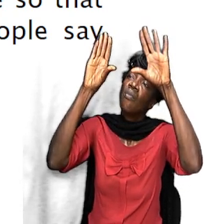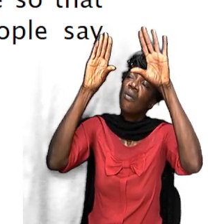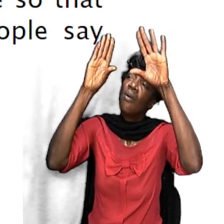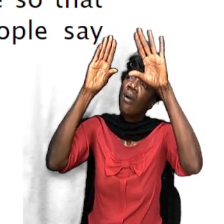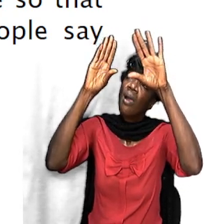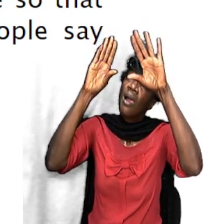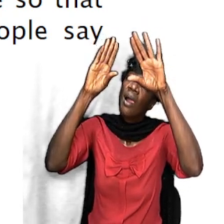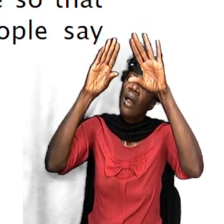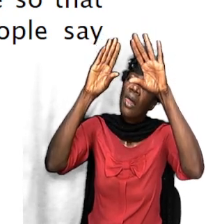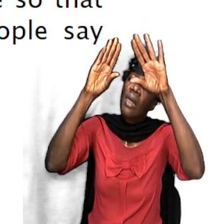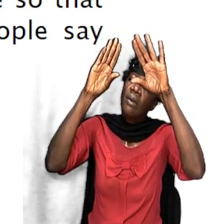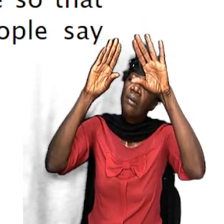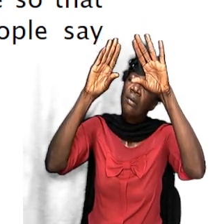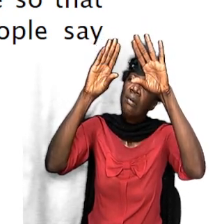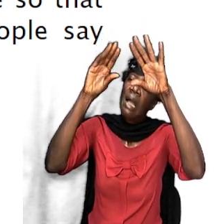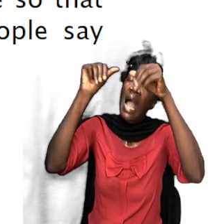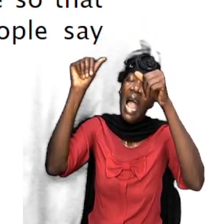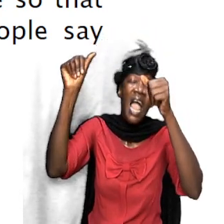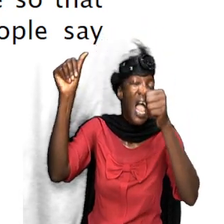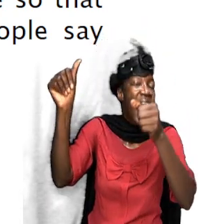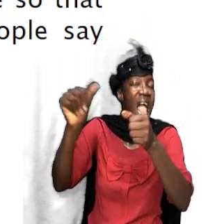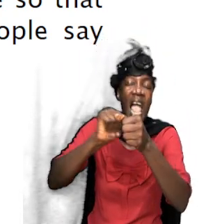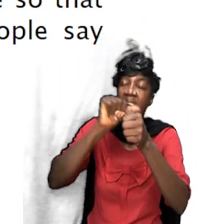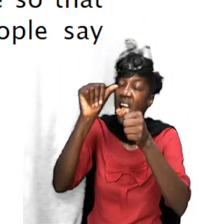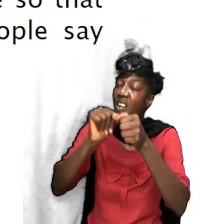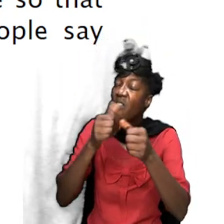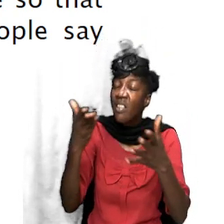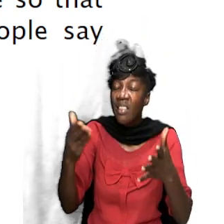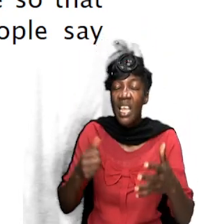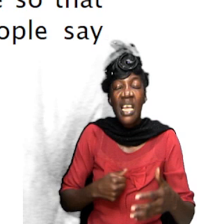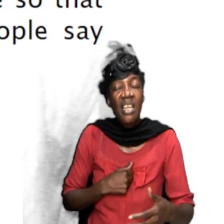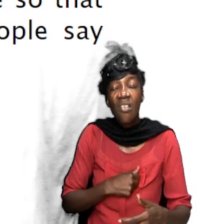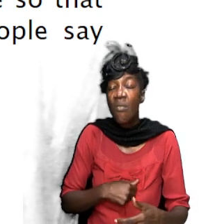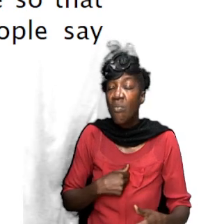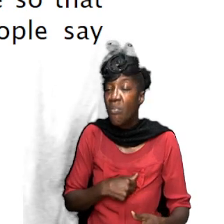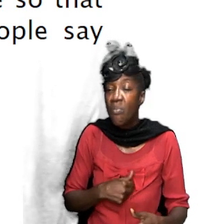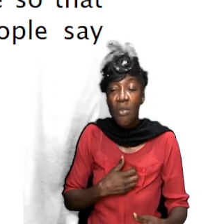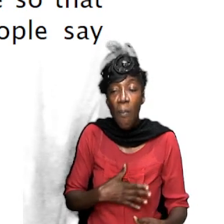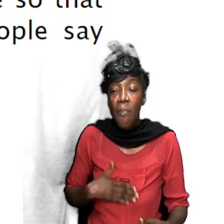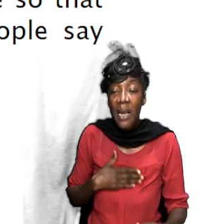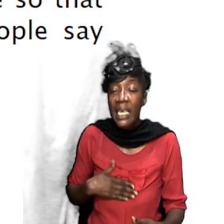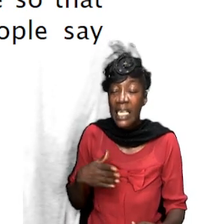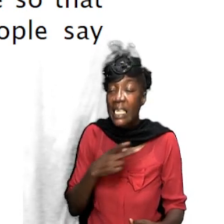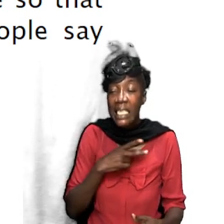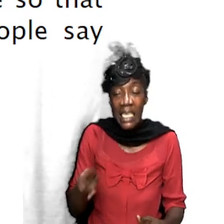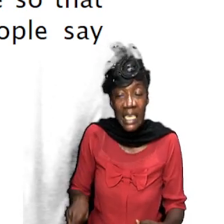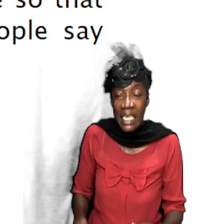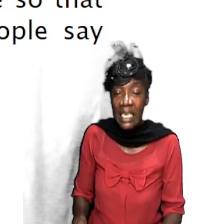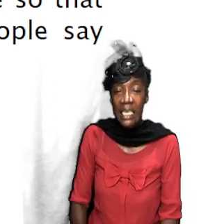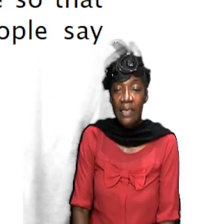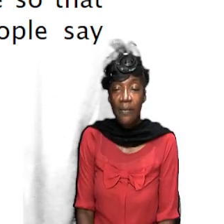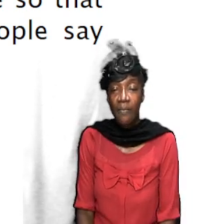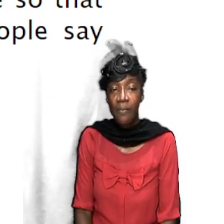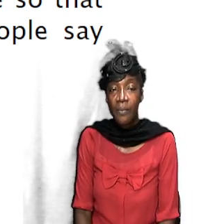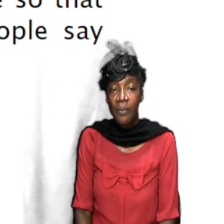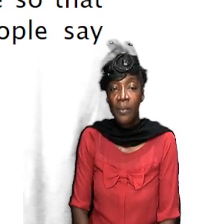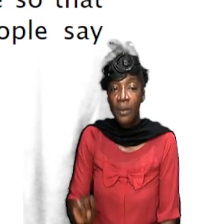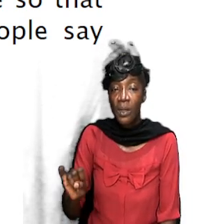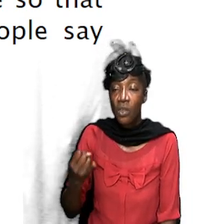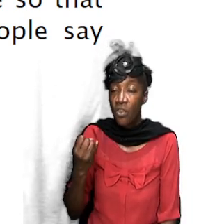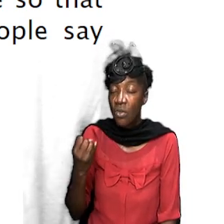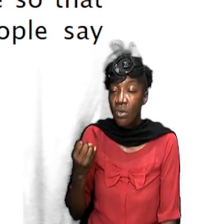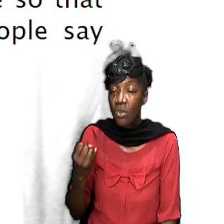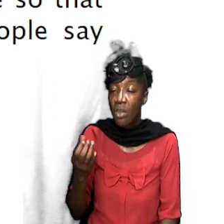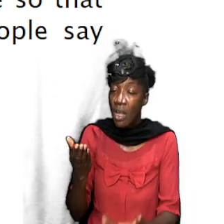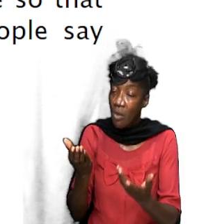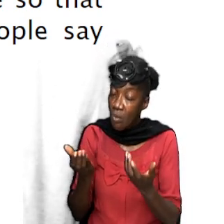told that they would have to give up. To please the king, the people were willing to give up all of that just so